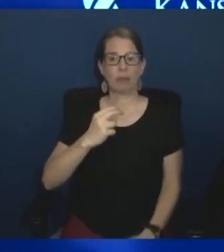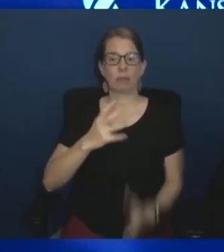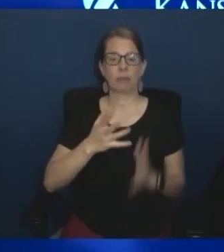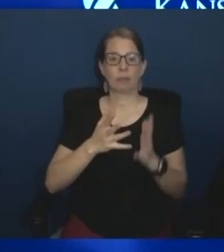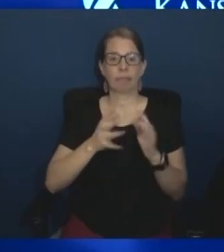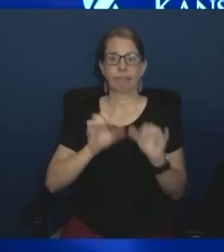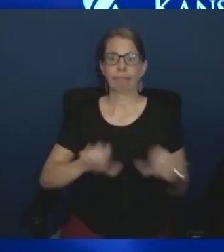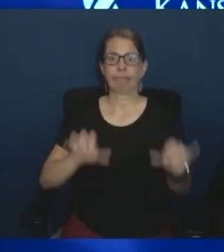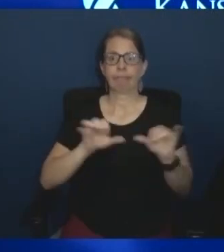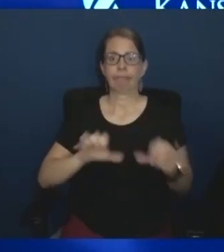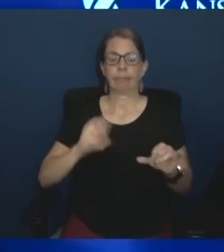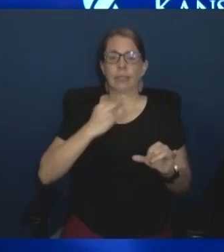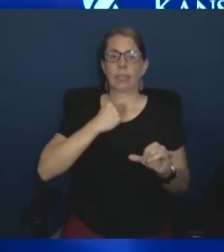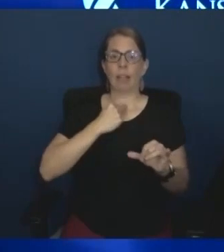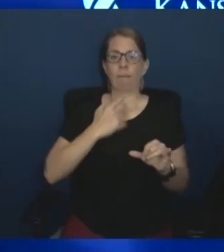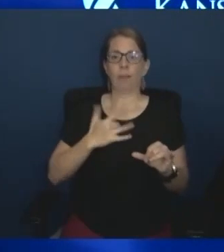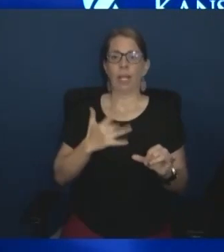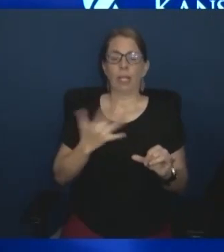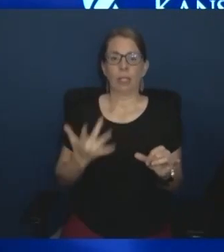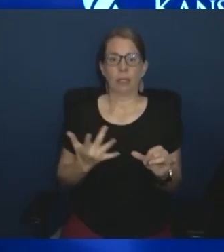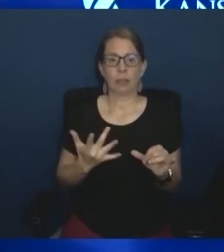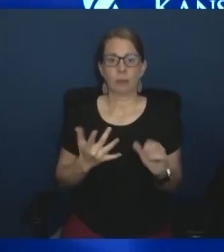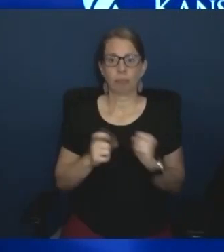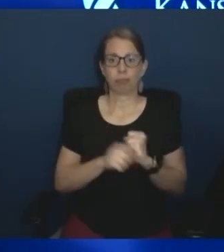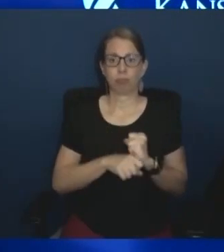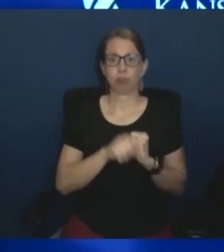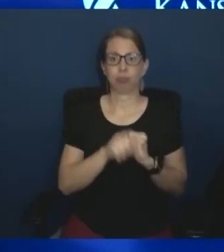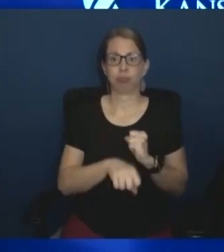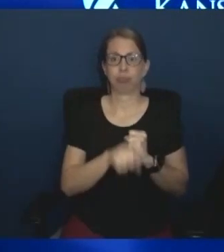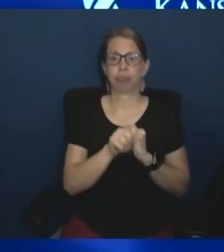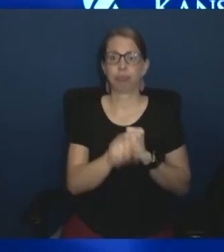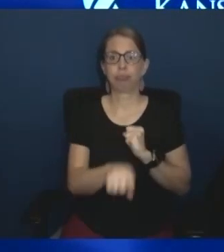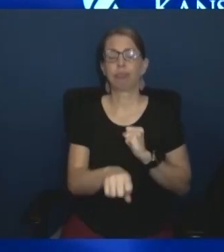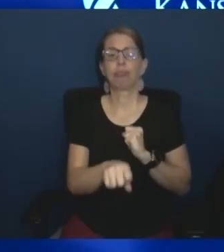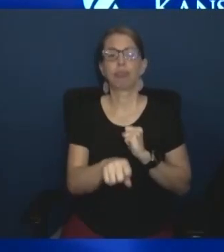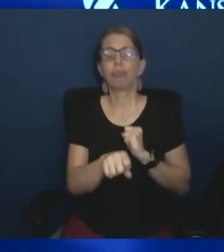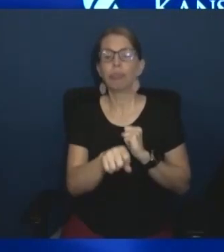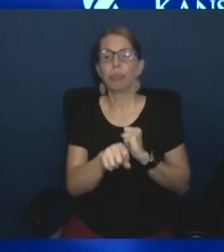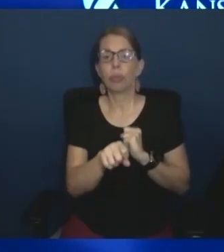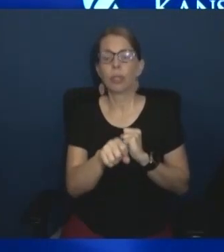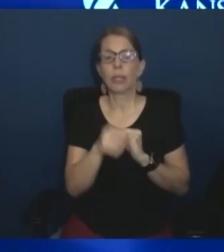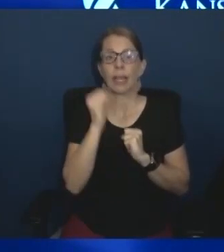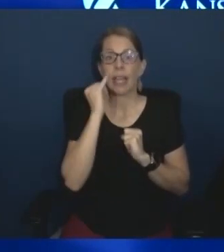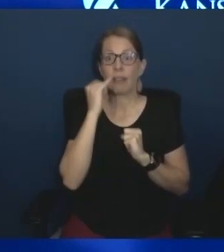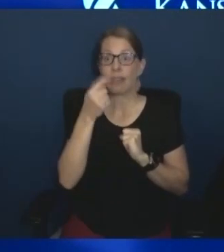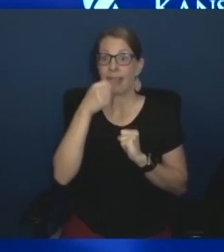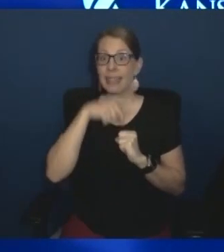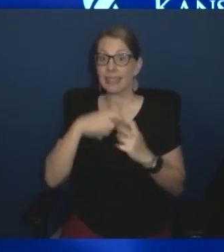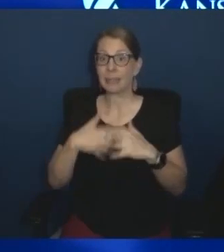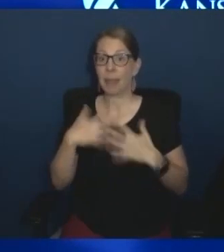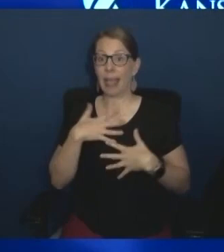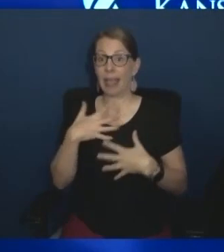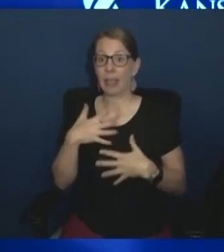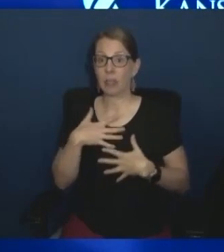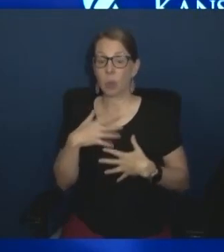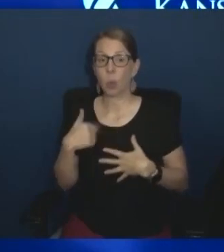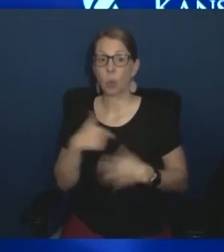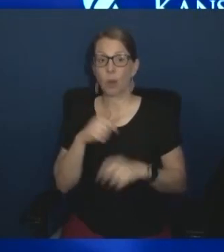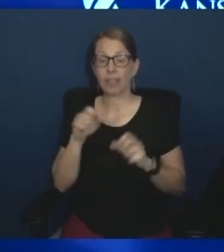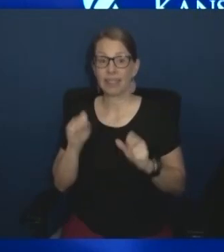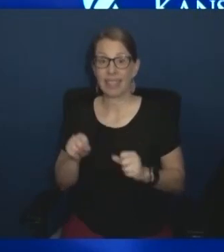it kind of just elongates, whereas if we intubate them, we can